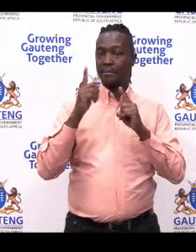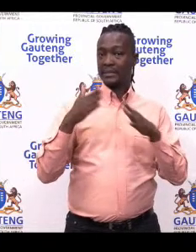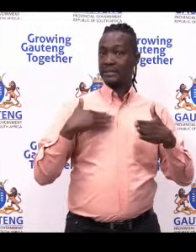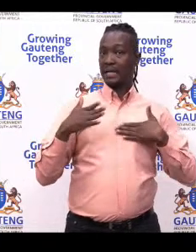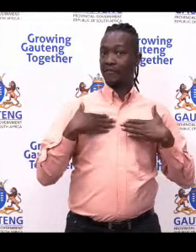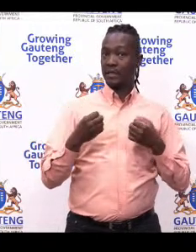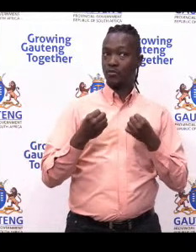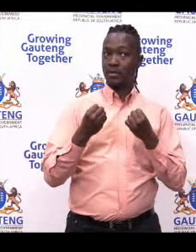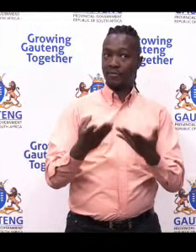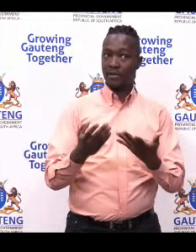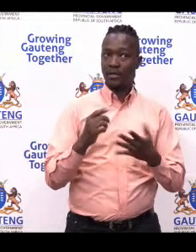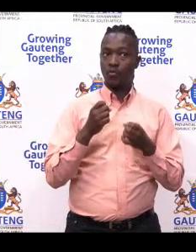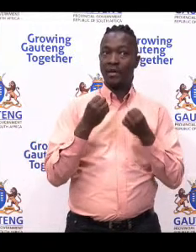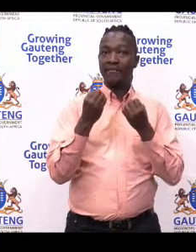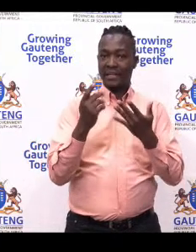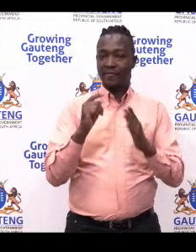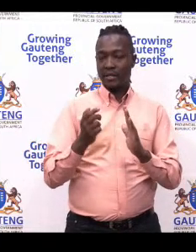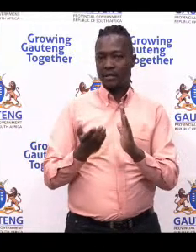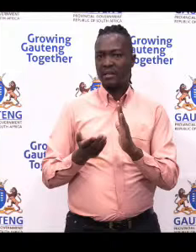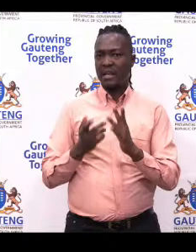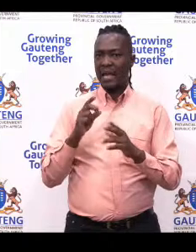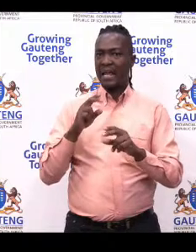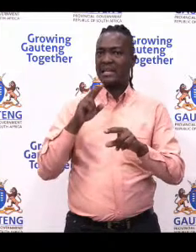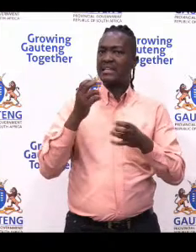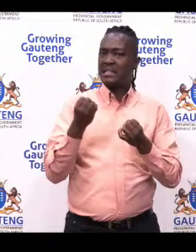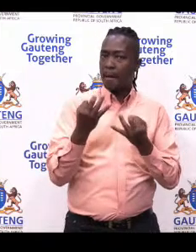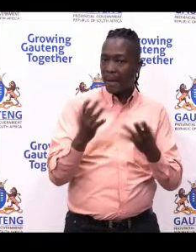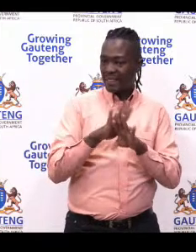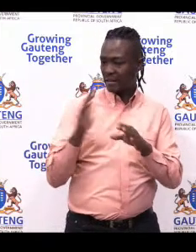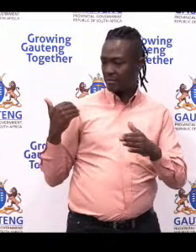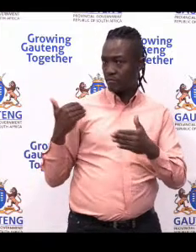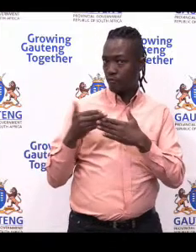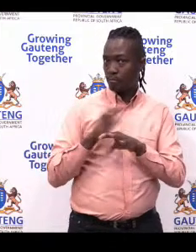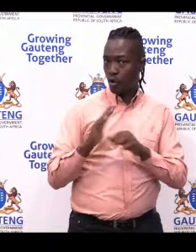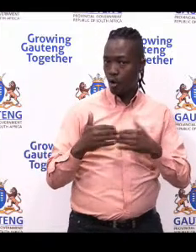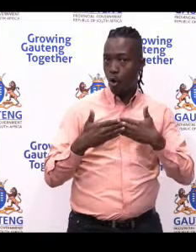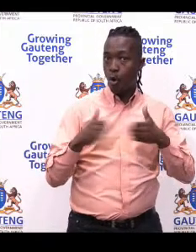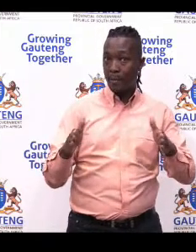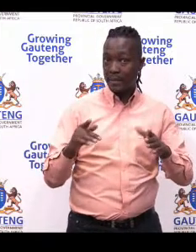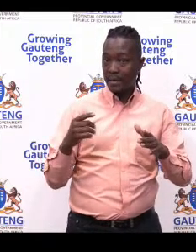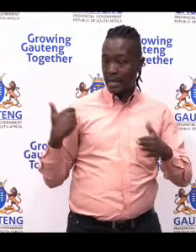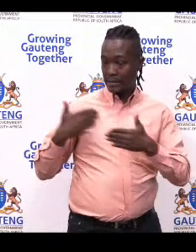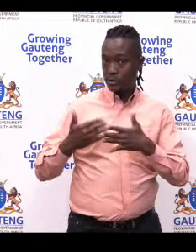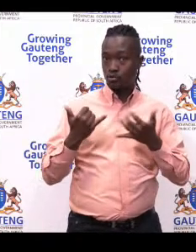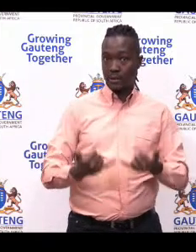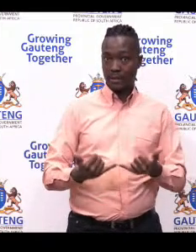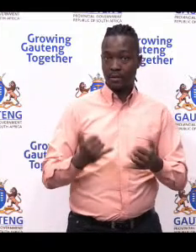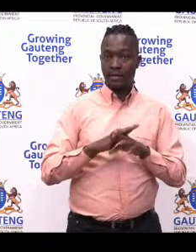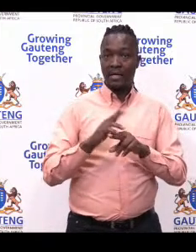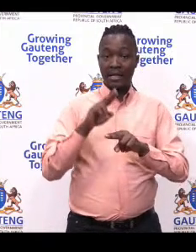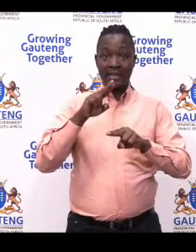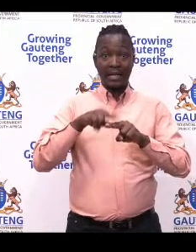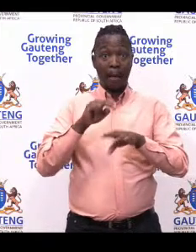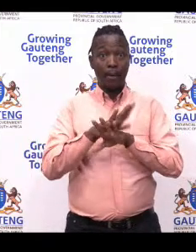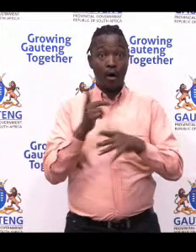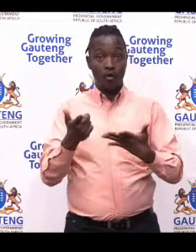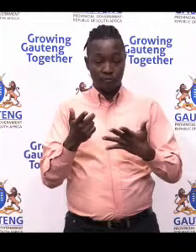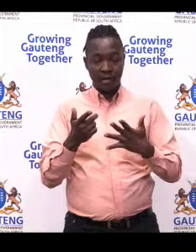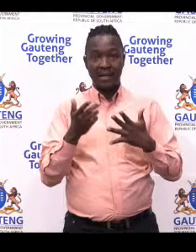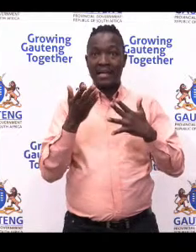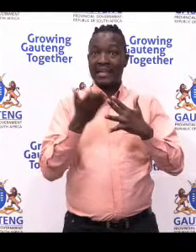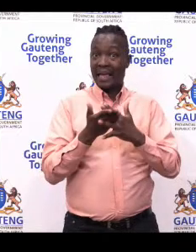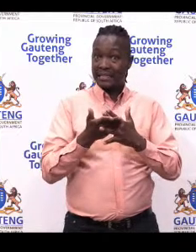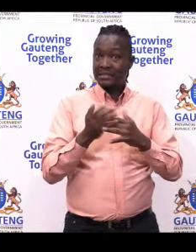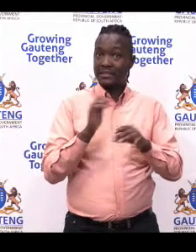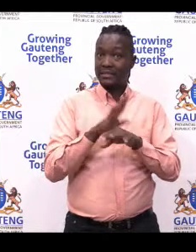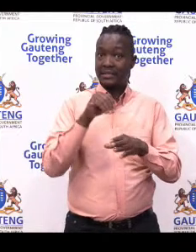giving, and we have given a cumulative figure that since the reopening and now up to date, the number of cases that we have had in